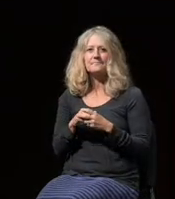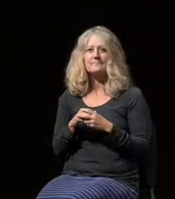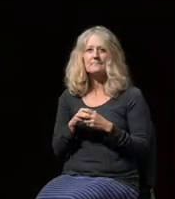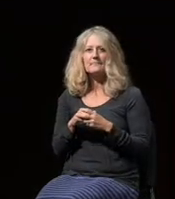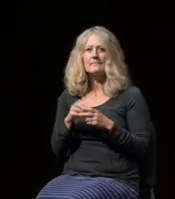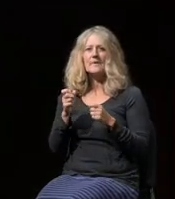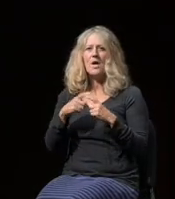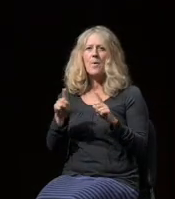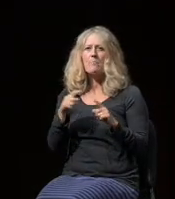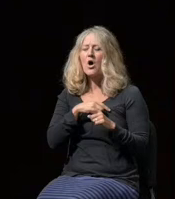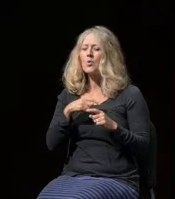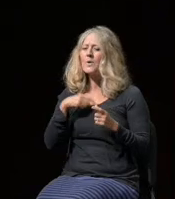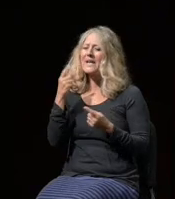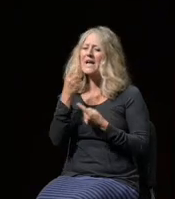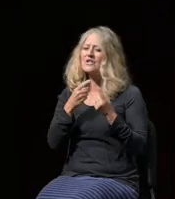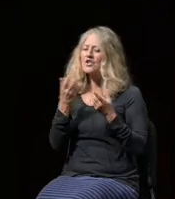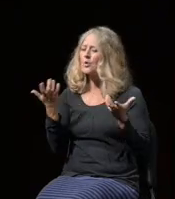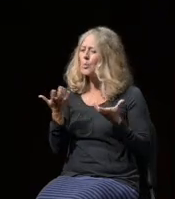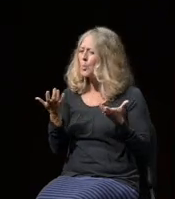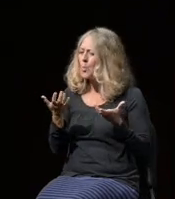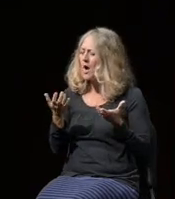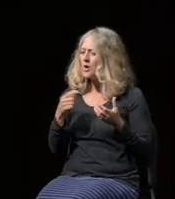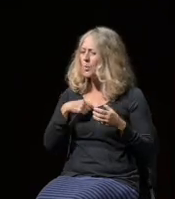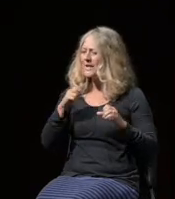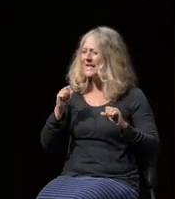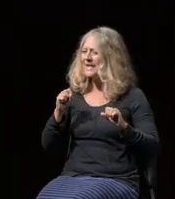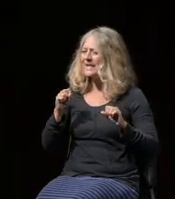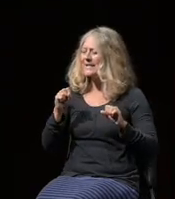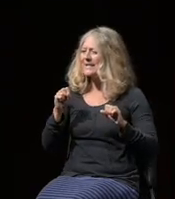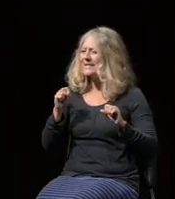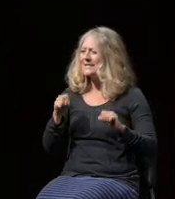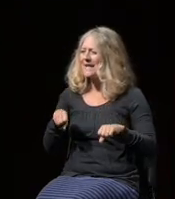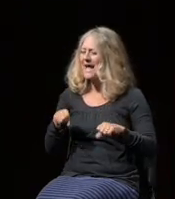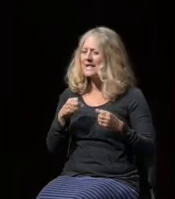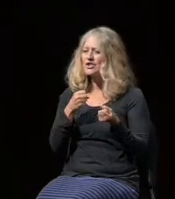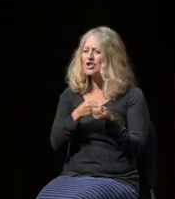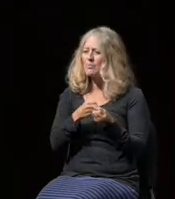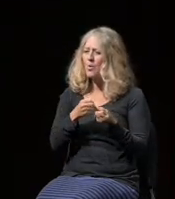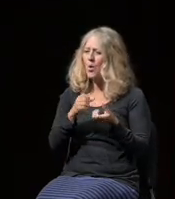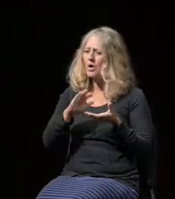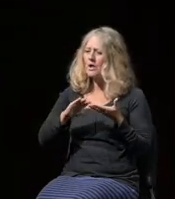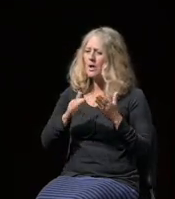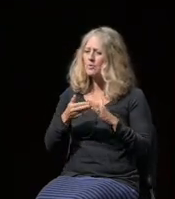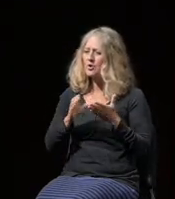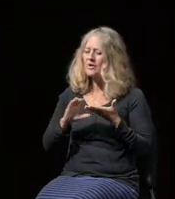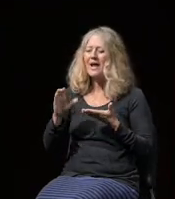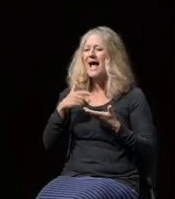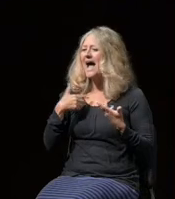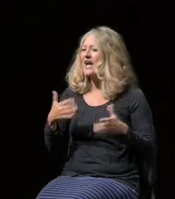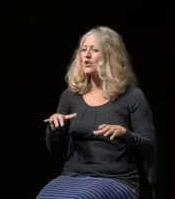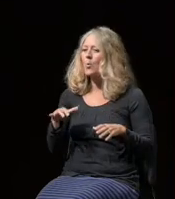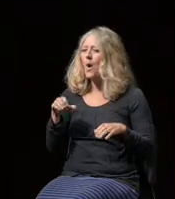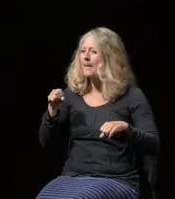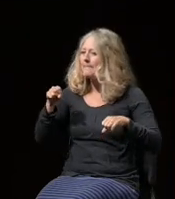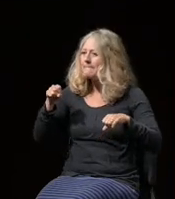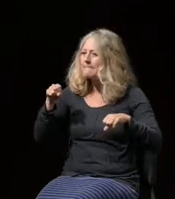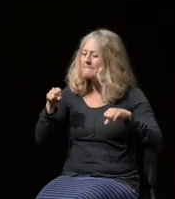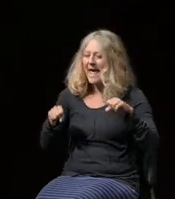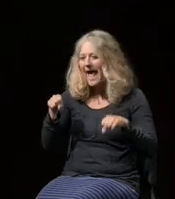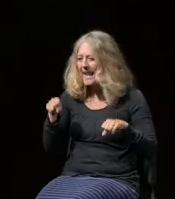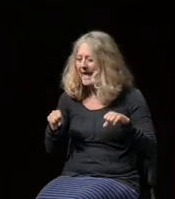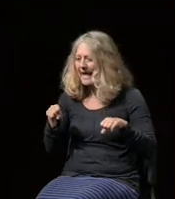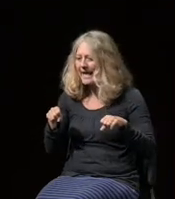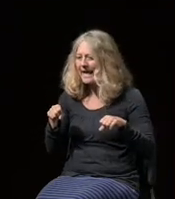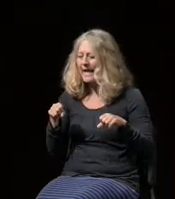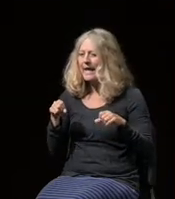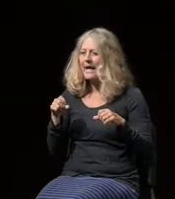But let's think about what this could do for the community colleges, and I don't bring this up to panic anyone or to cause